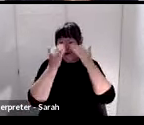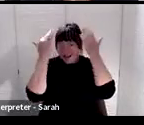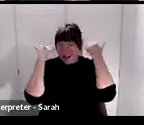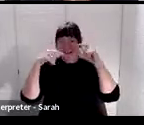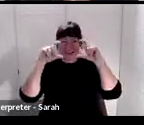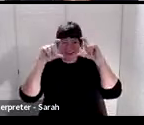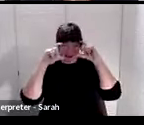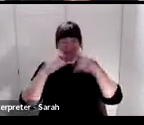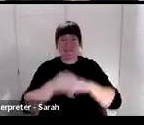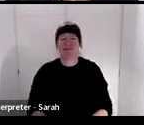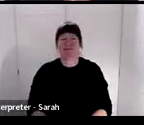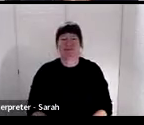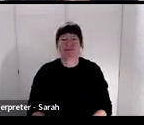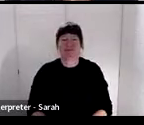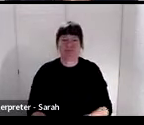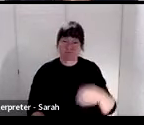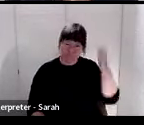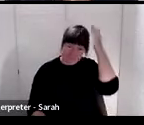glasses.